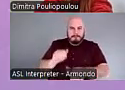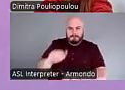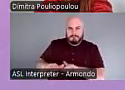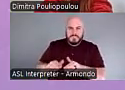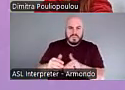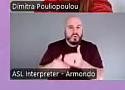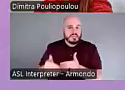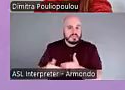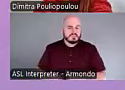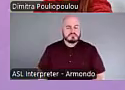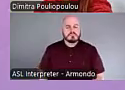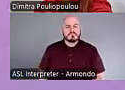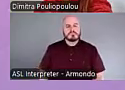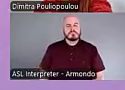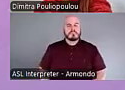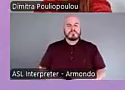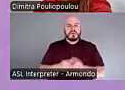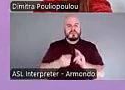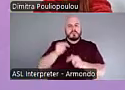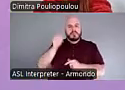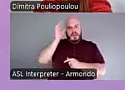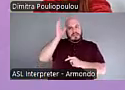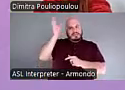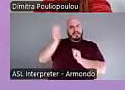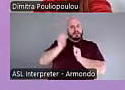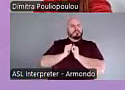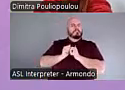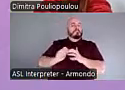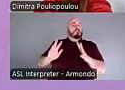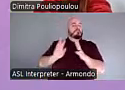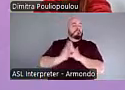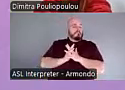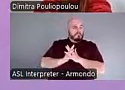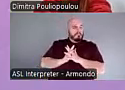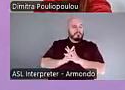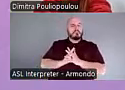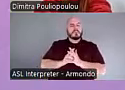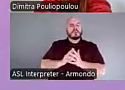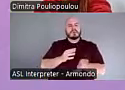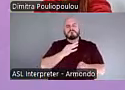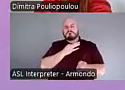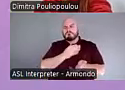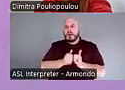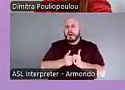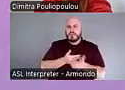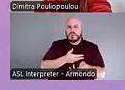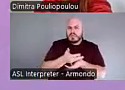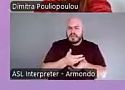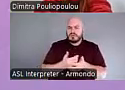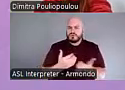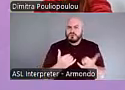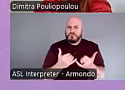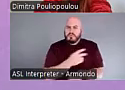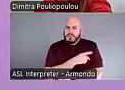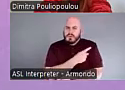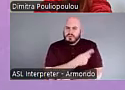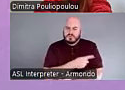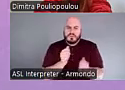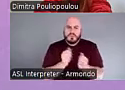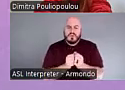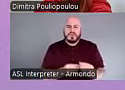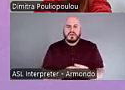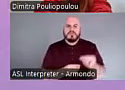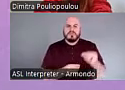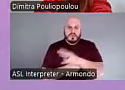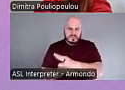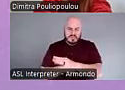from the conceptualization phase, where we're looking at active engagement of patients in shaping the purpose and